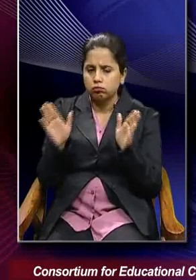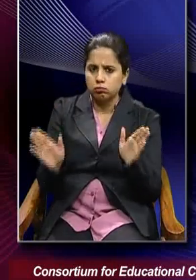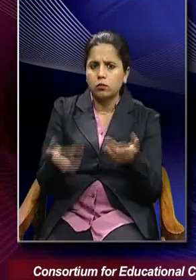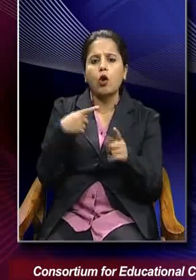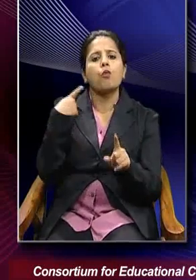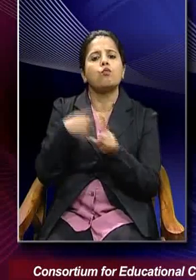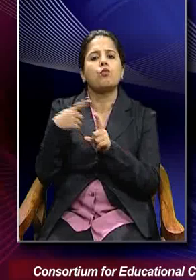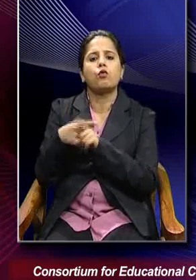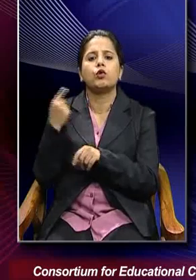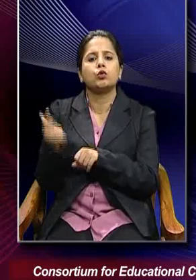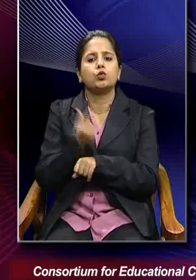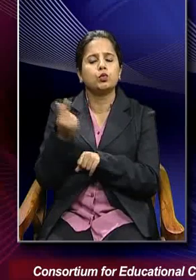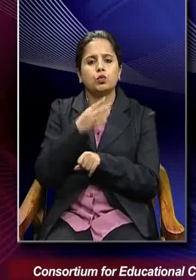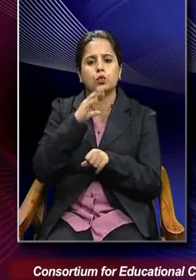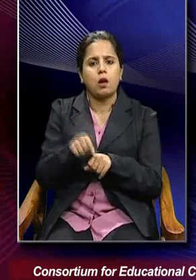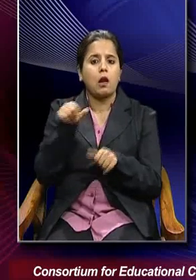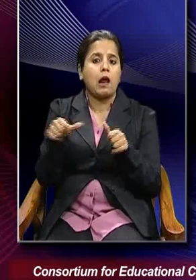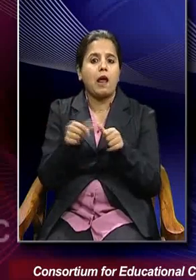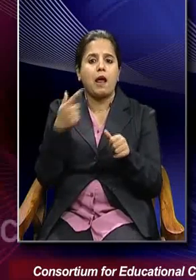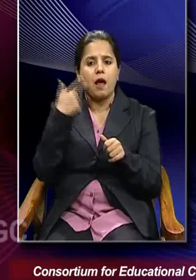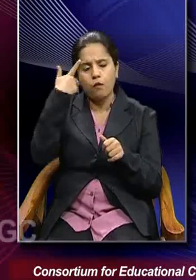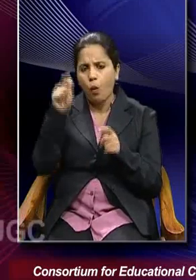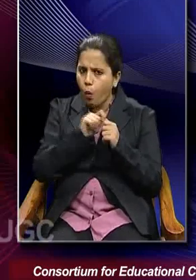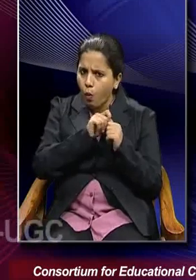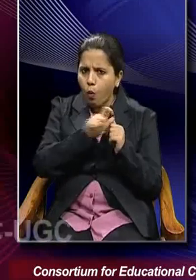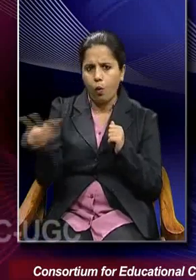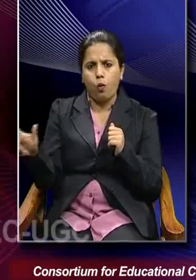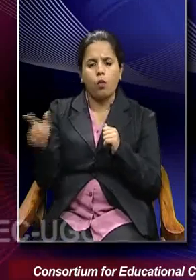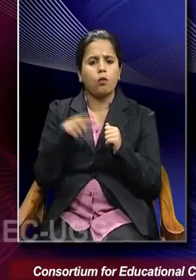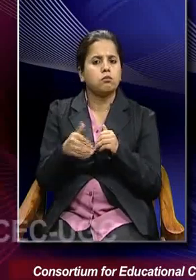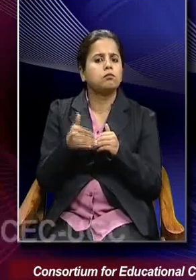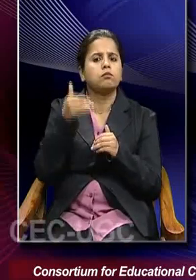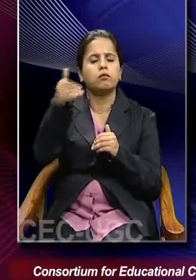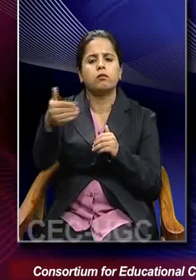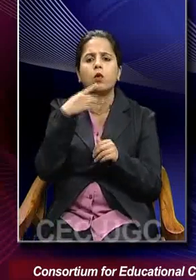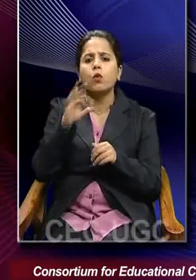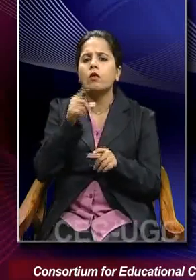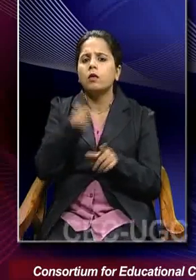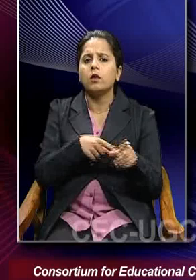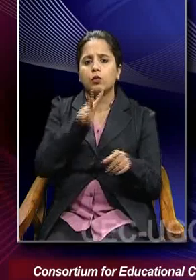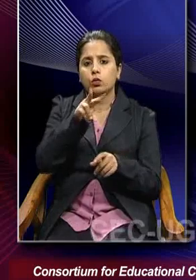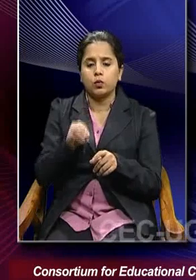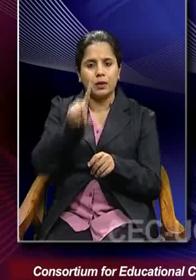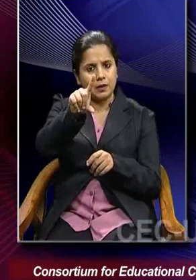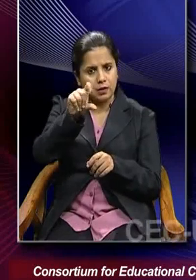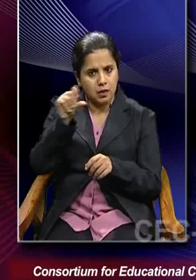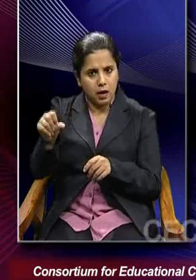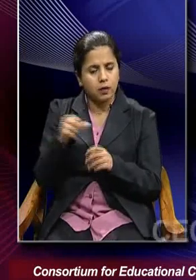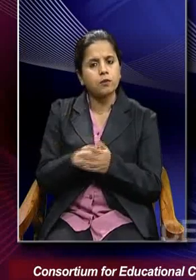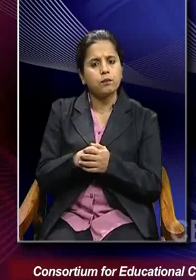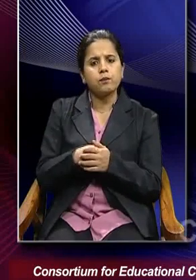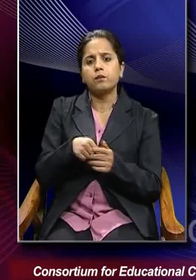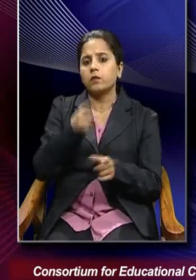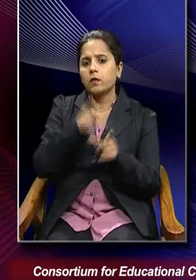positive use of artificial intelligence for all. Further, in the year 2019 the